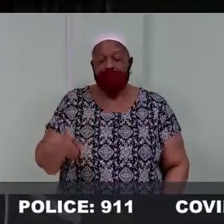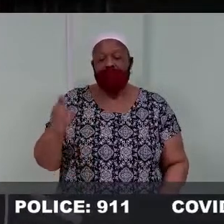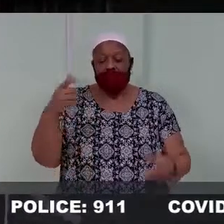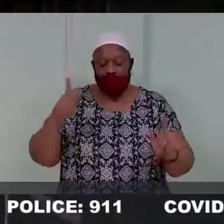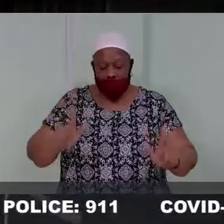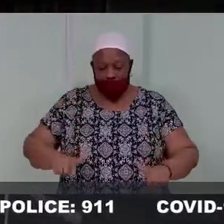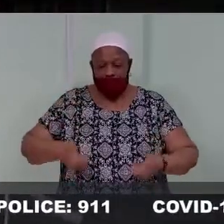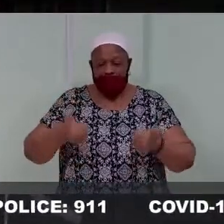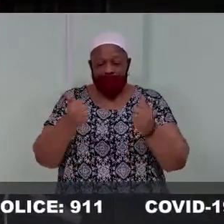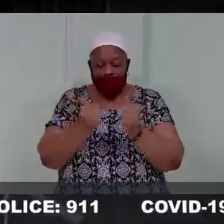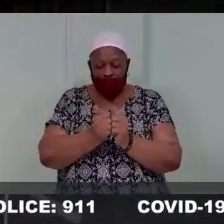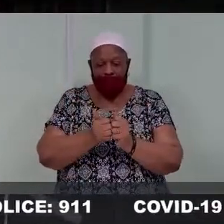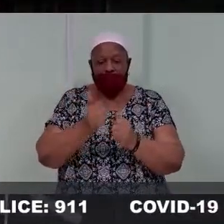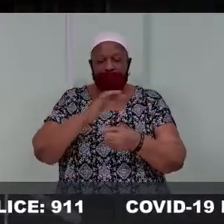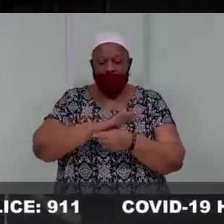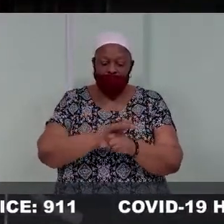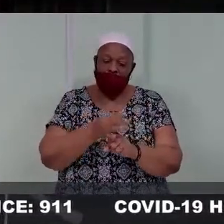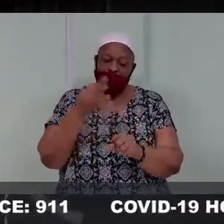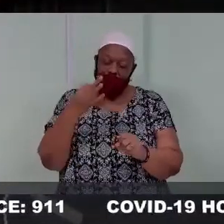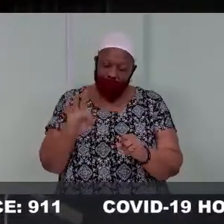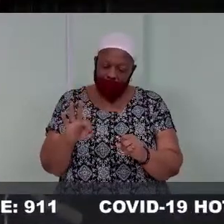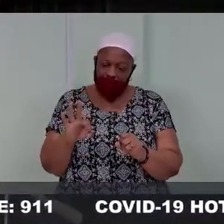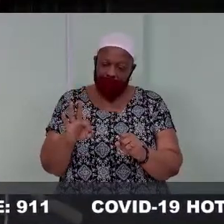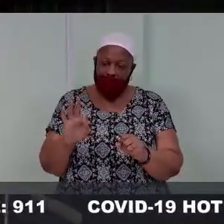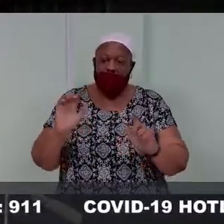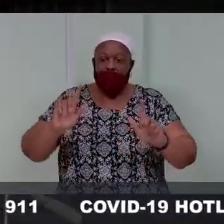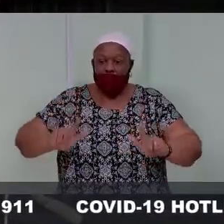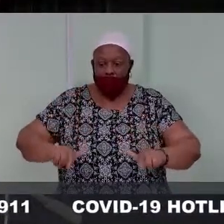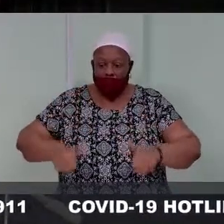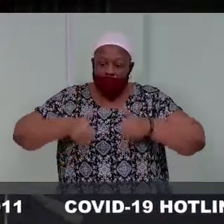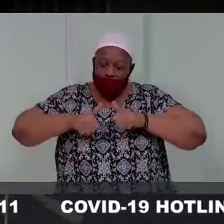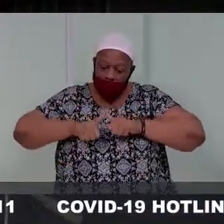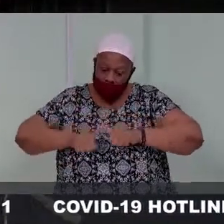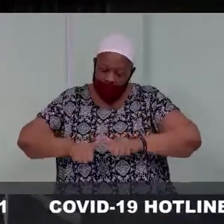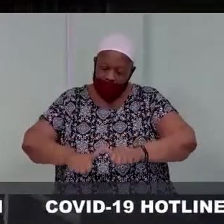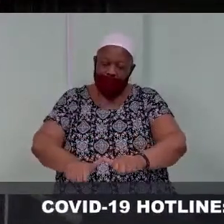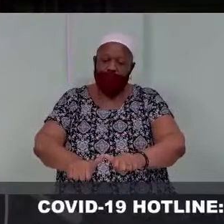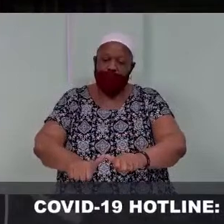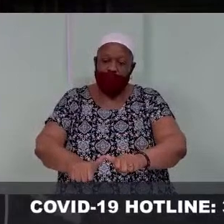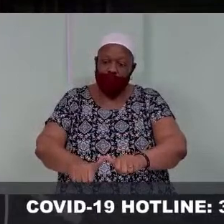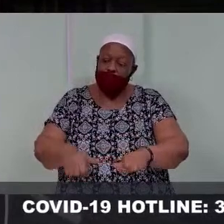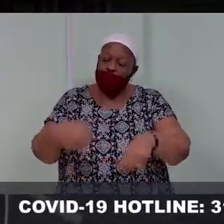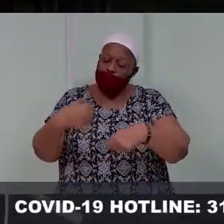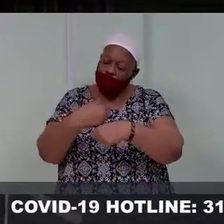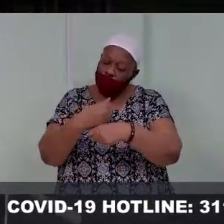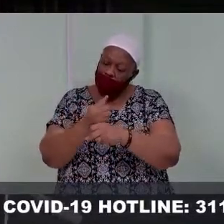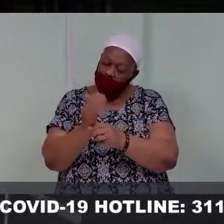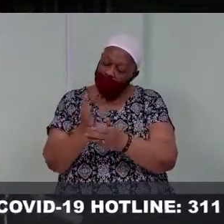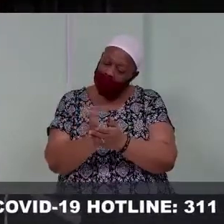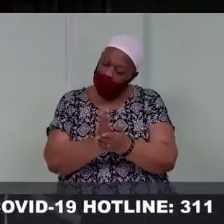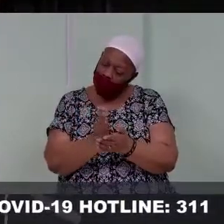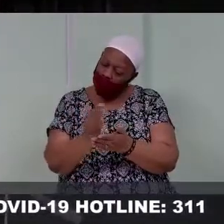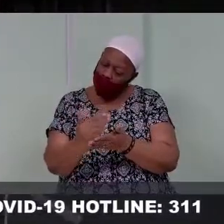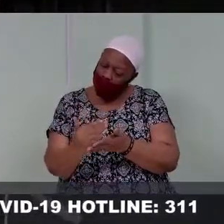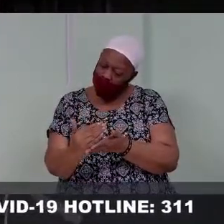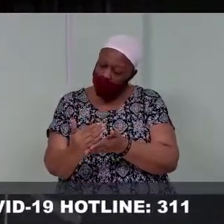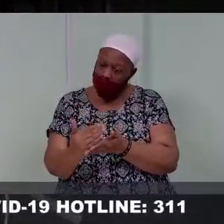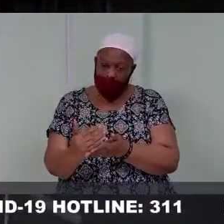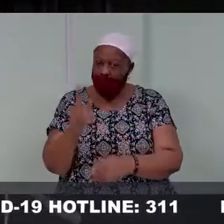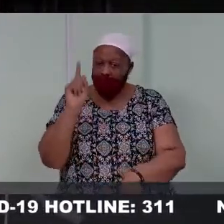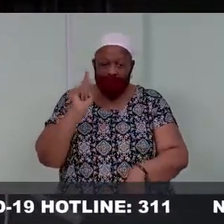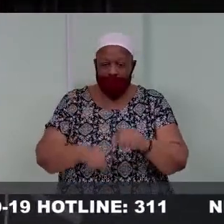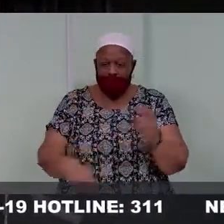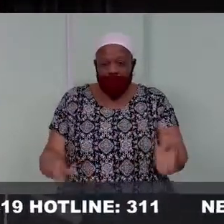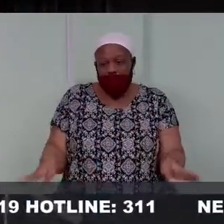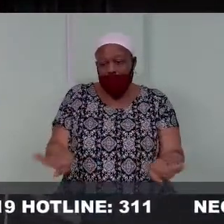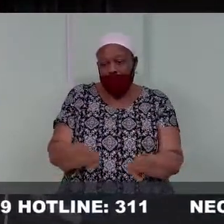on. We just need to make some adjustments. These events, we cannot shut down all entertainment permanently,